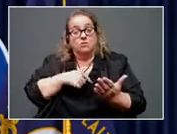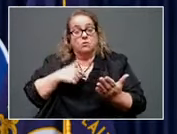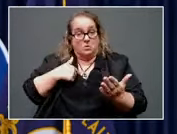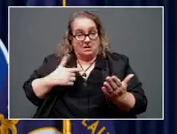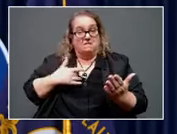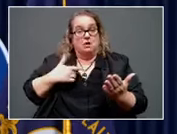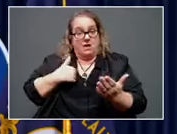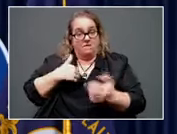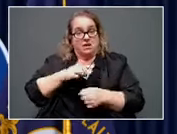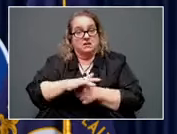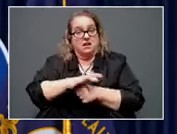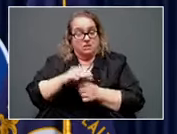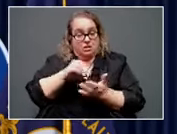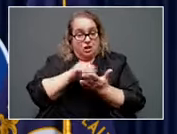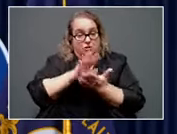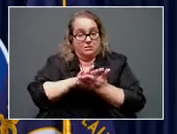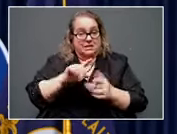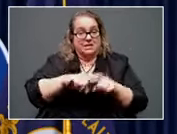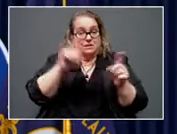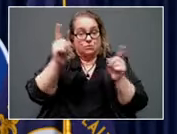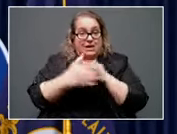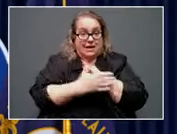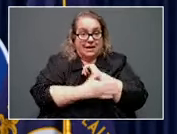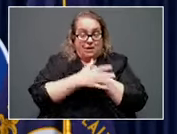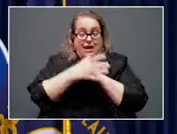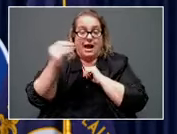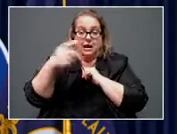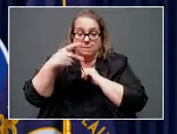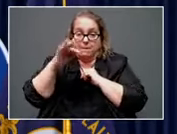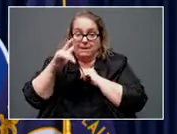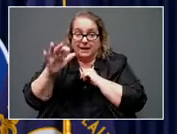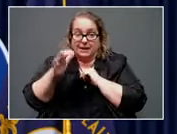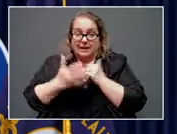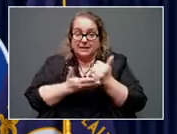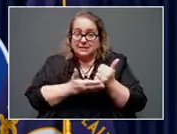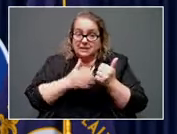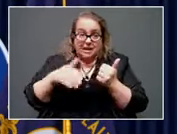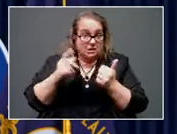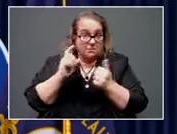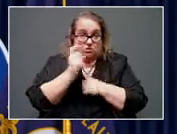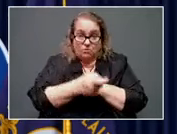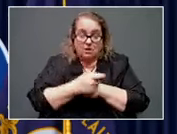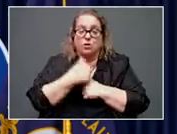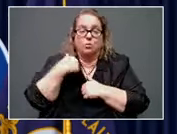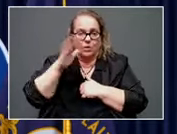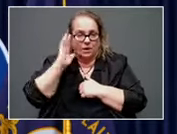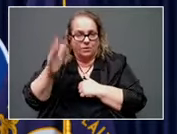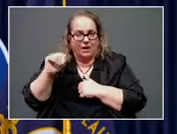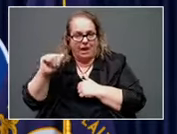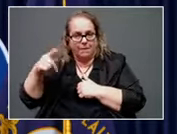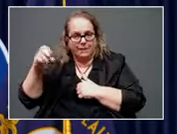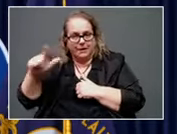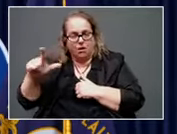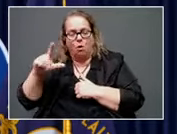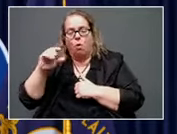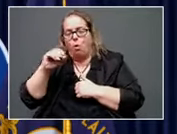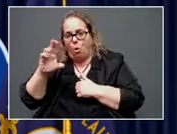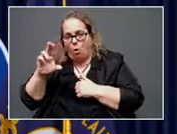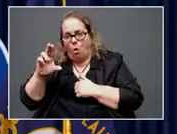documentation from a different county and public assistance hasn't been granted, then we'll either appeal and or we have in the